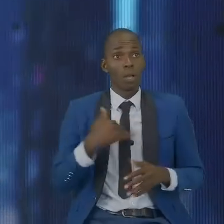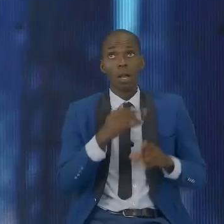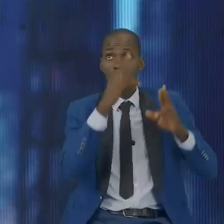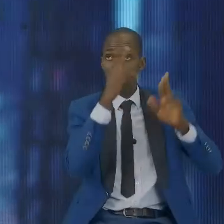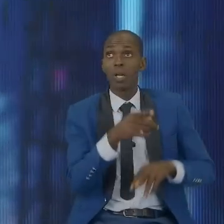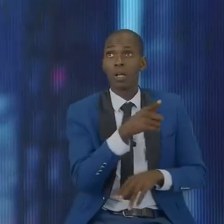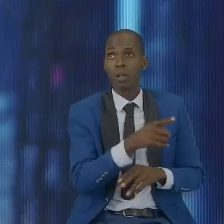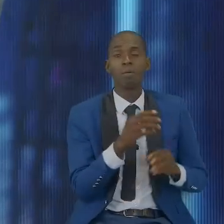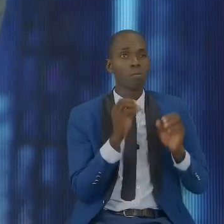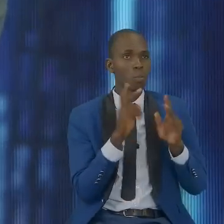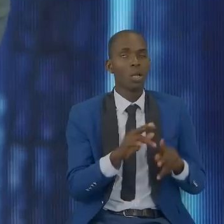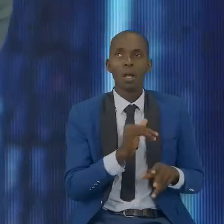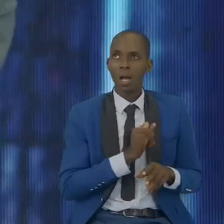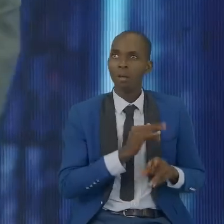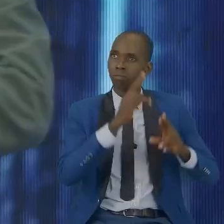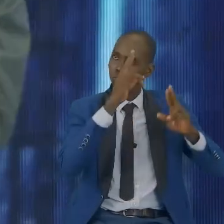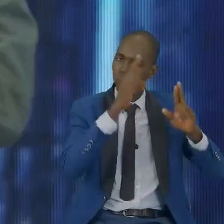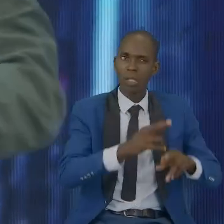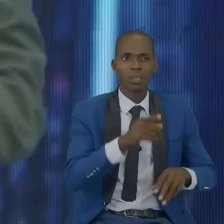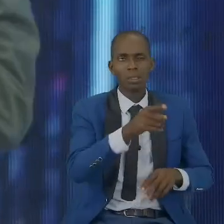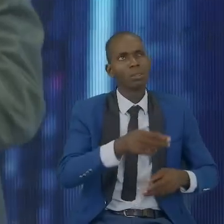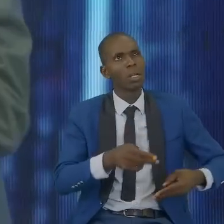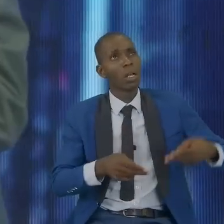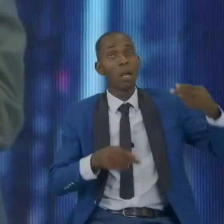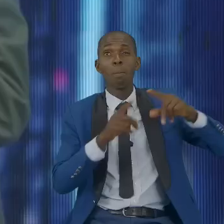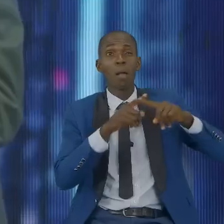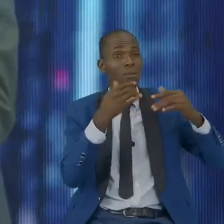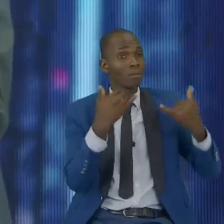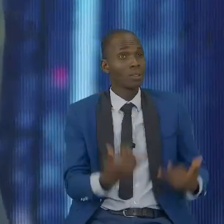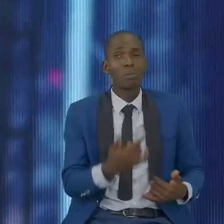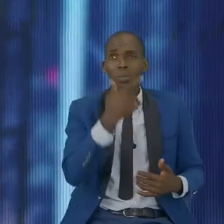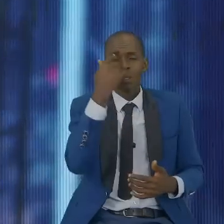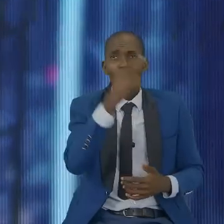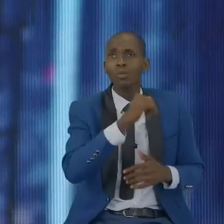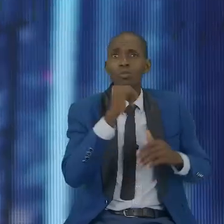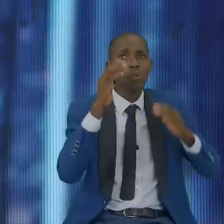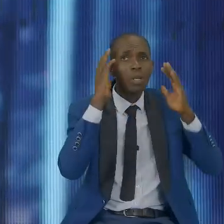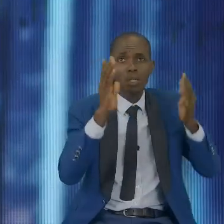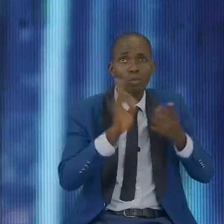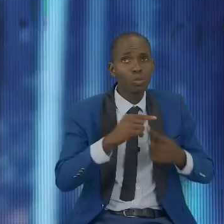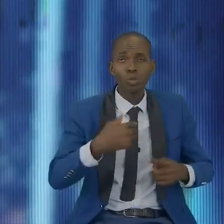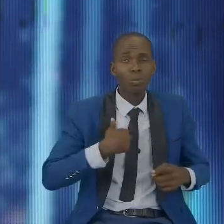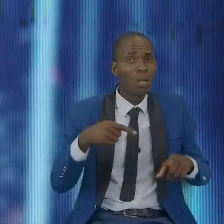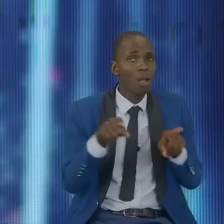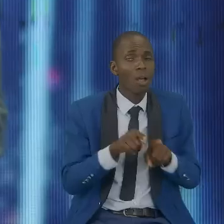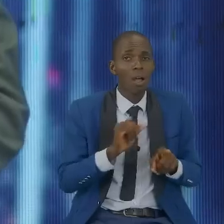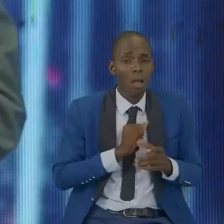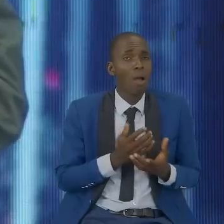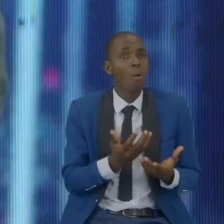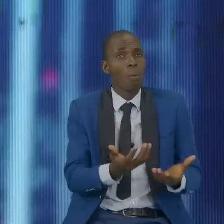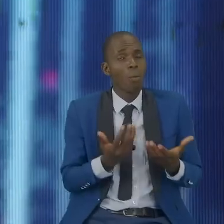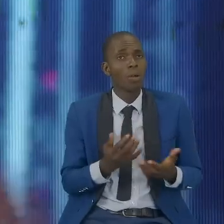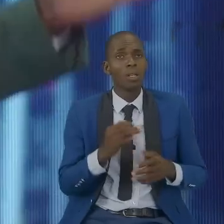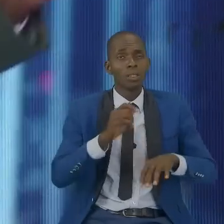I used to put him high there, but now, because he didn't attend to me the way I wanted and the time I